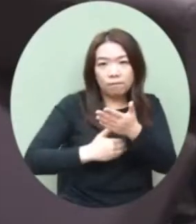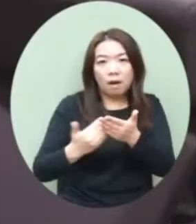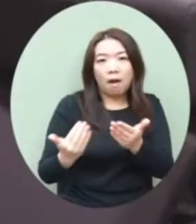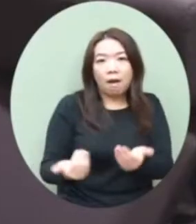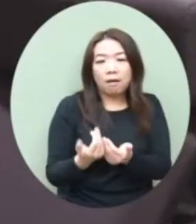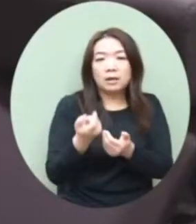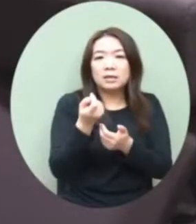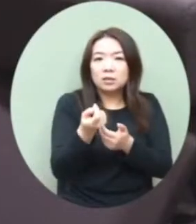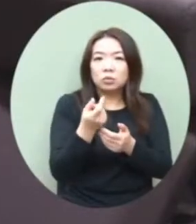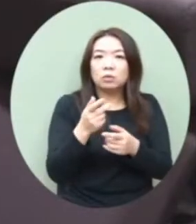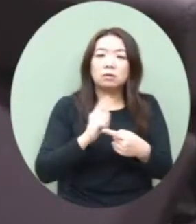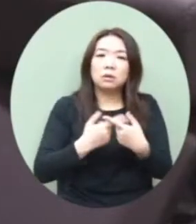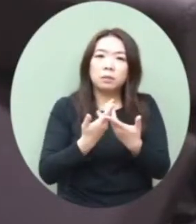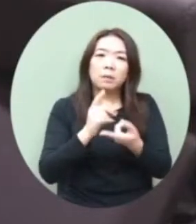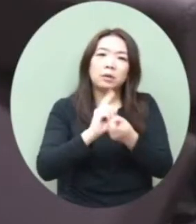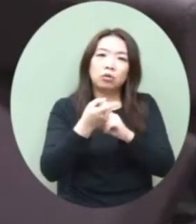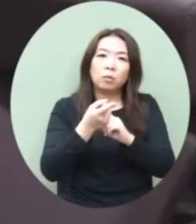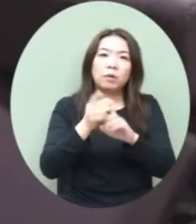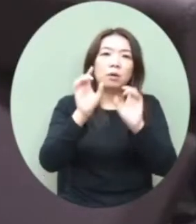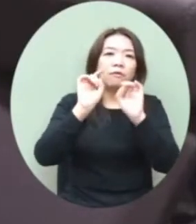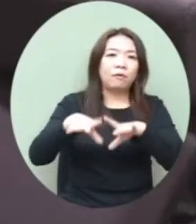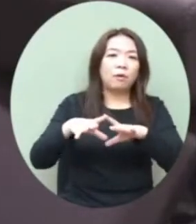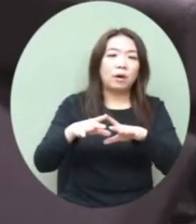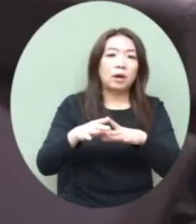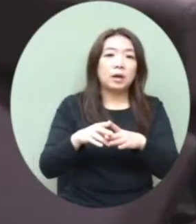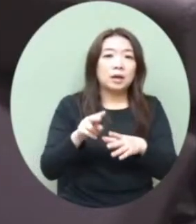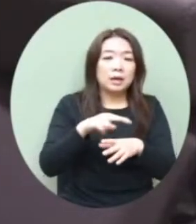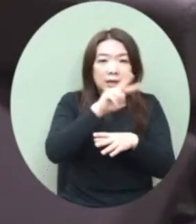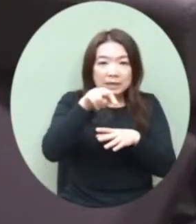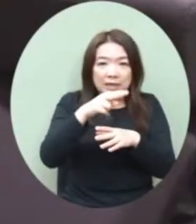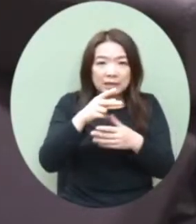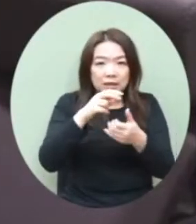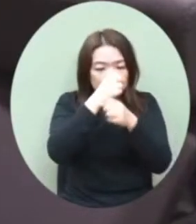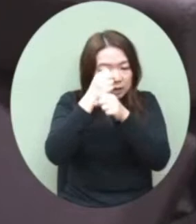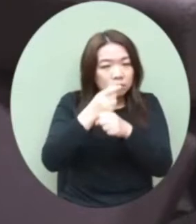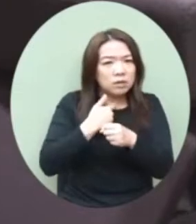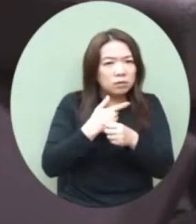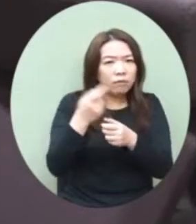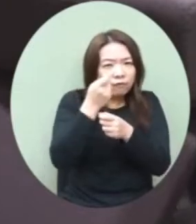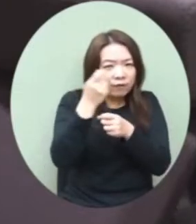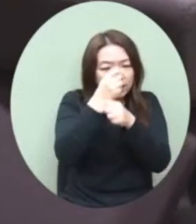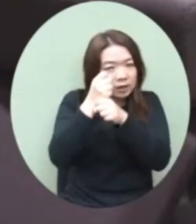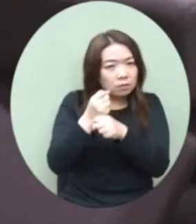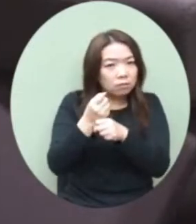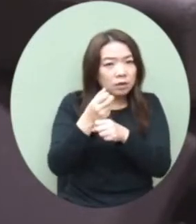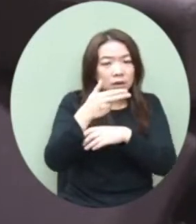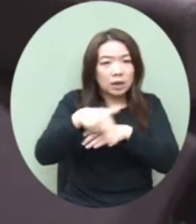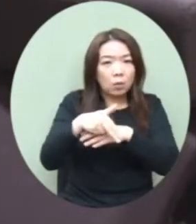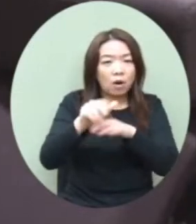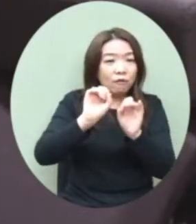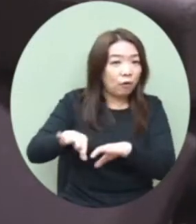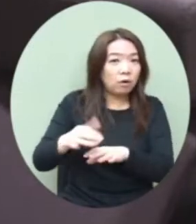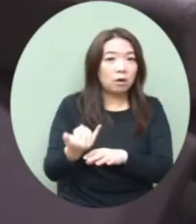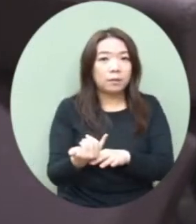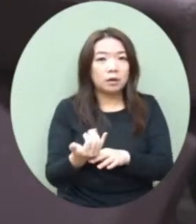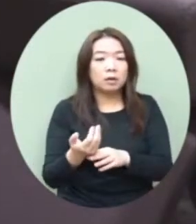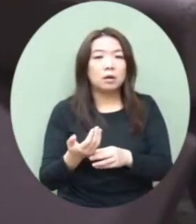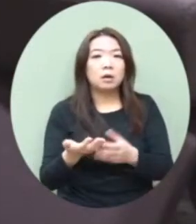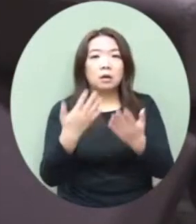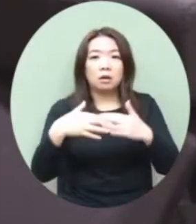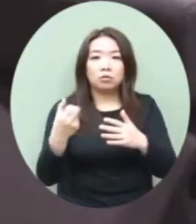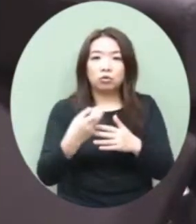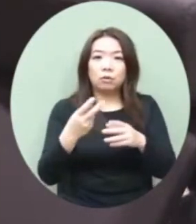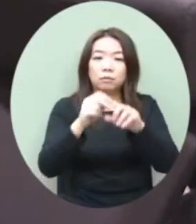the requirement for mandatory testing? Given that the situation is so grave and you have relaxed it, haven't you given up